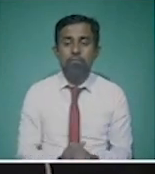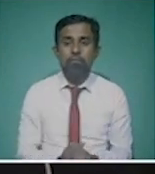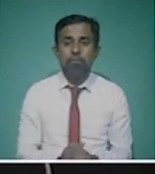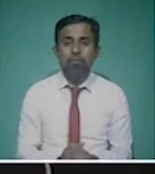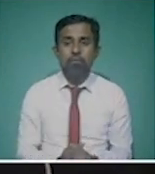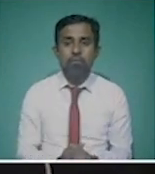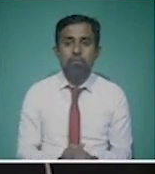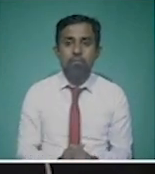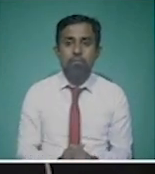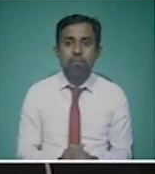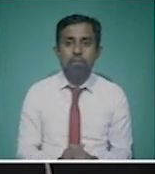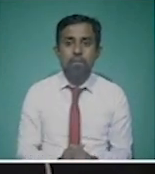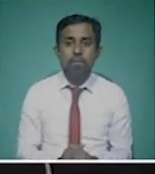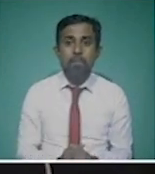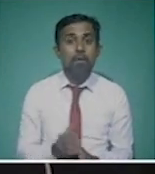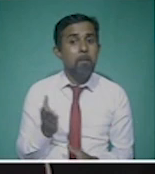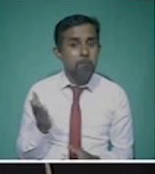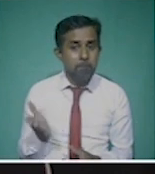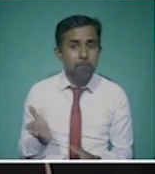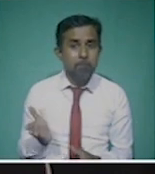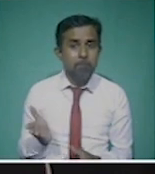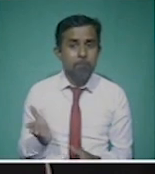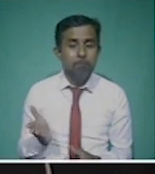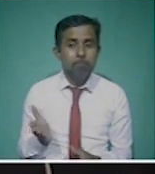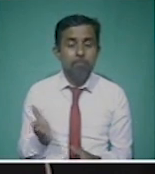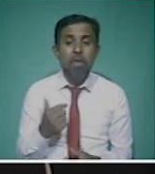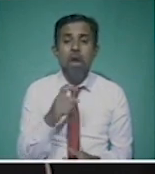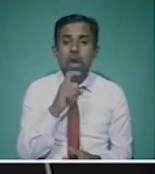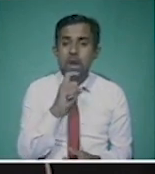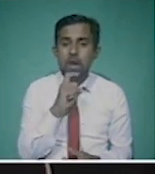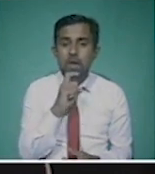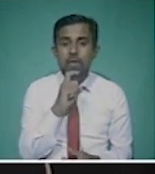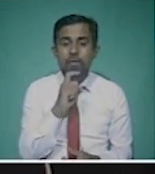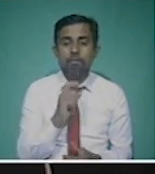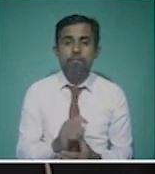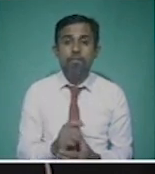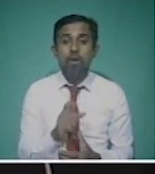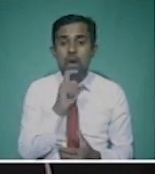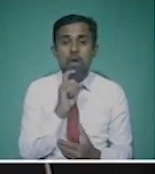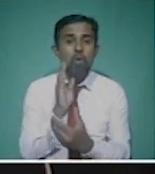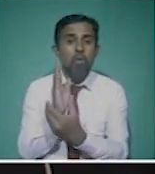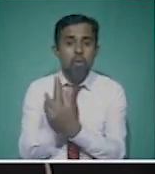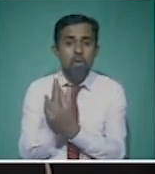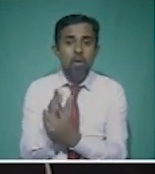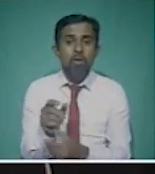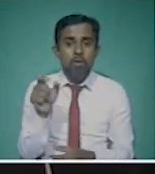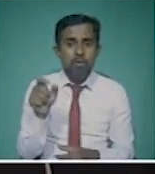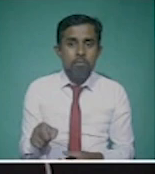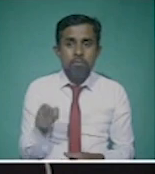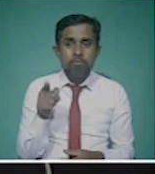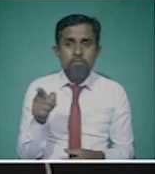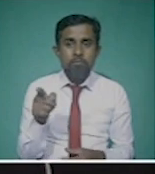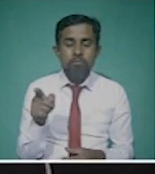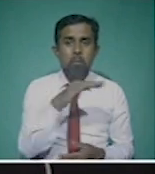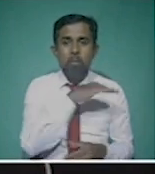litigants and the general public, it also is a serious matter that affects the investment climate